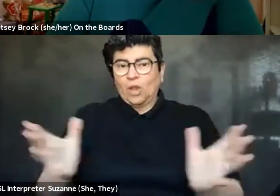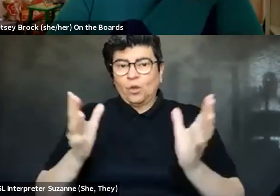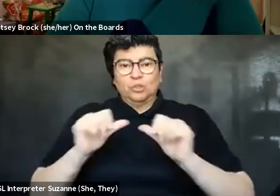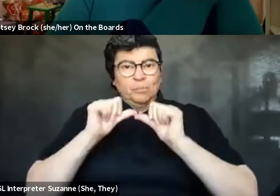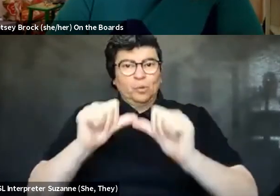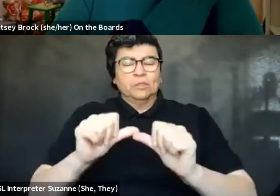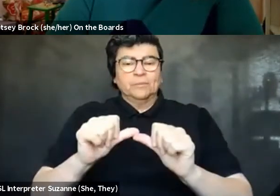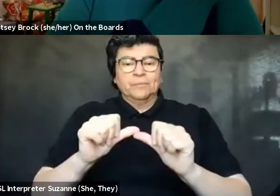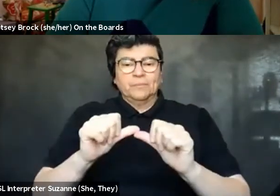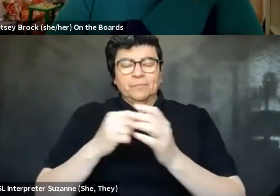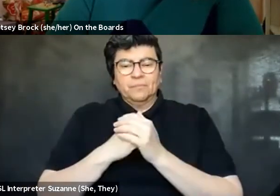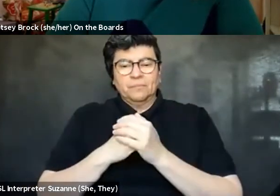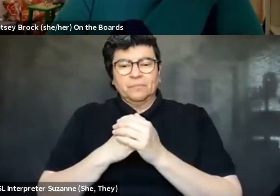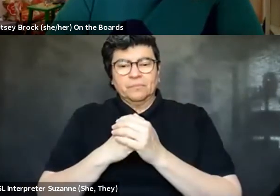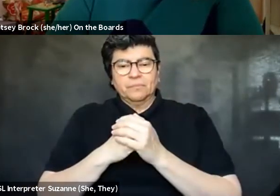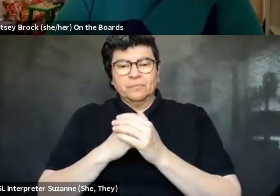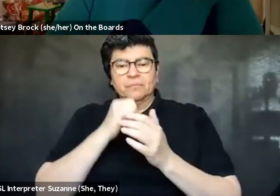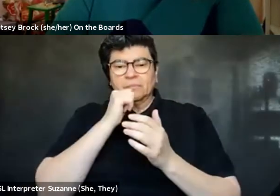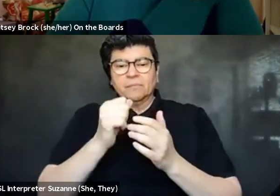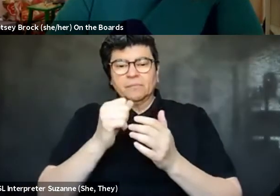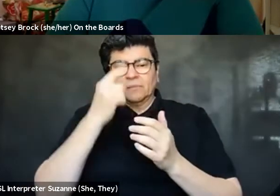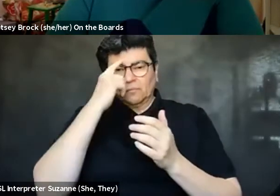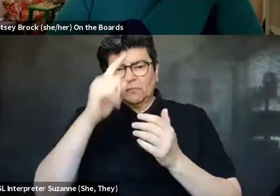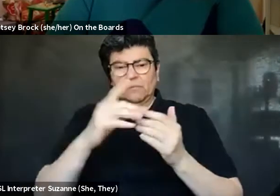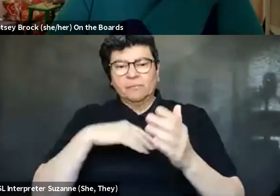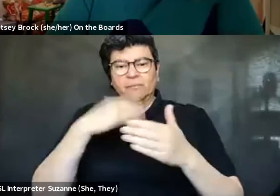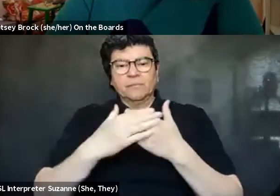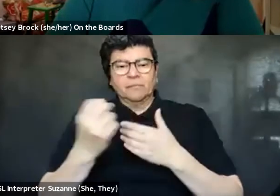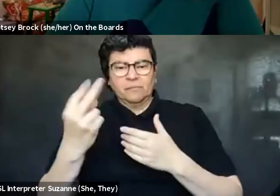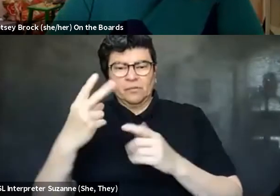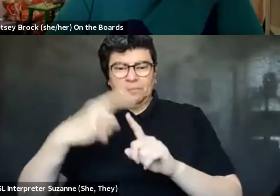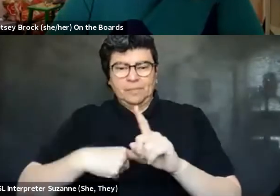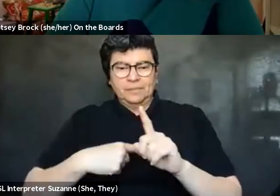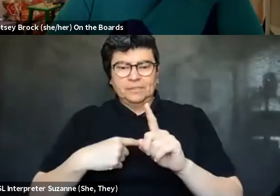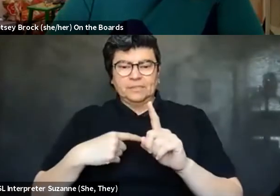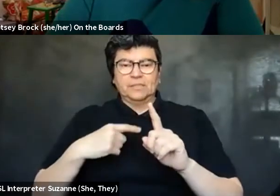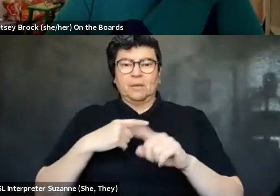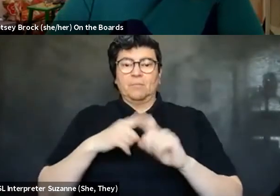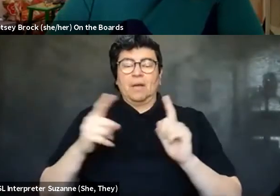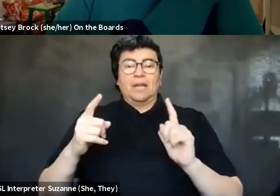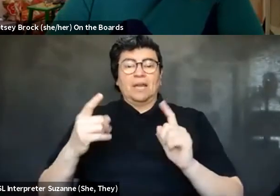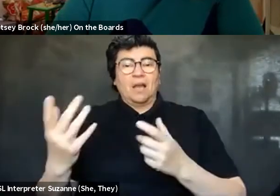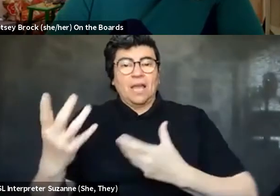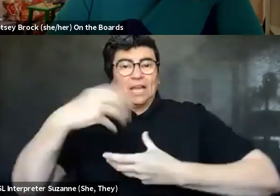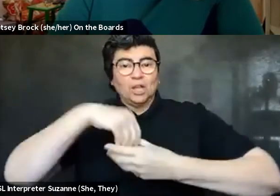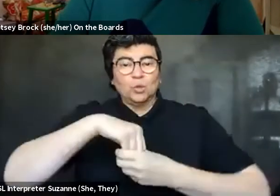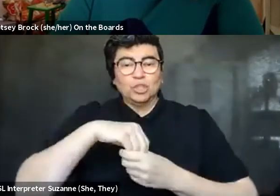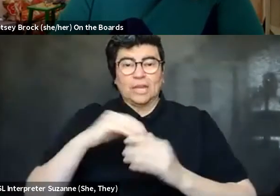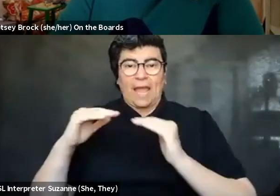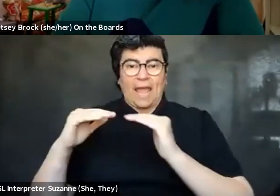permanency, not just over the next 12 months, but kind of forever, is the inclusion of